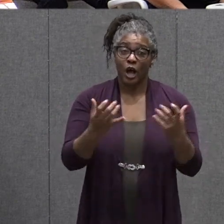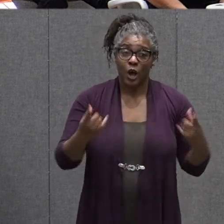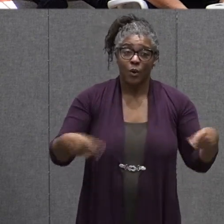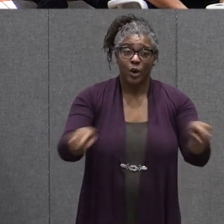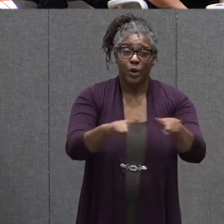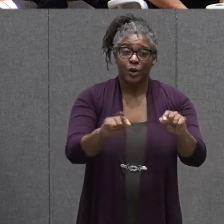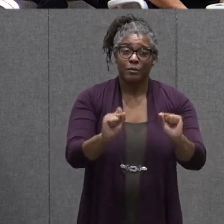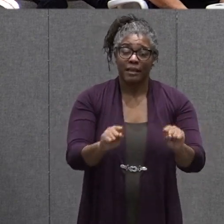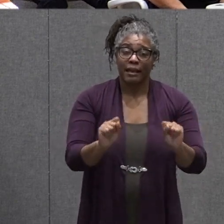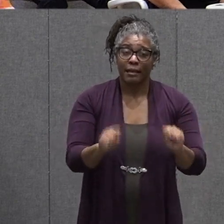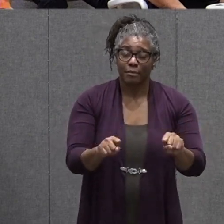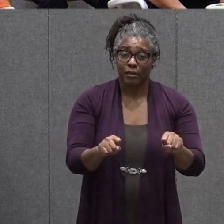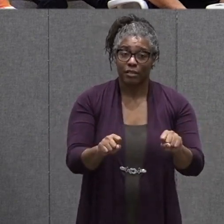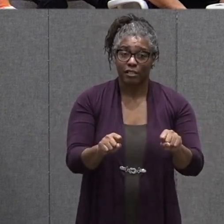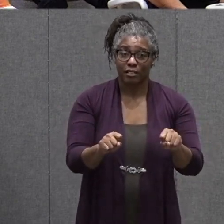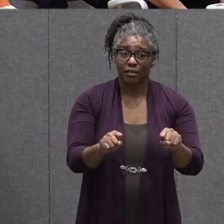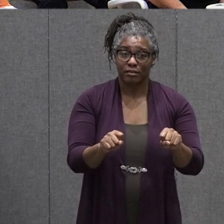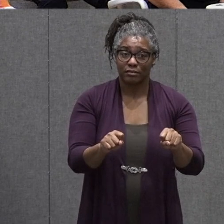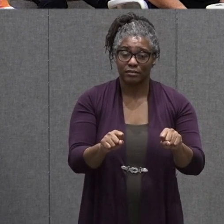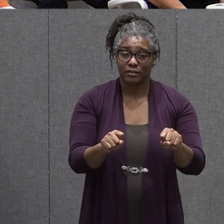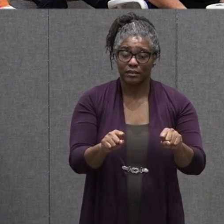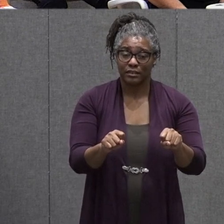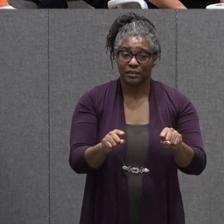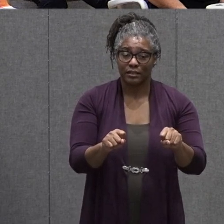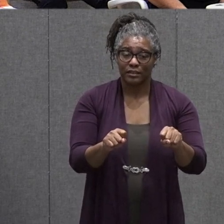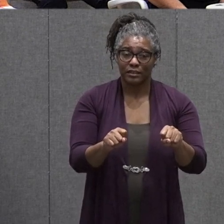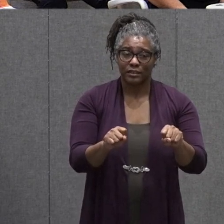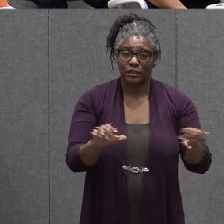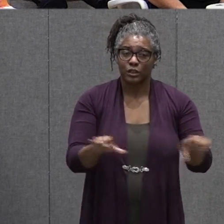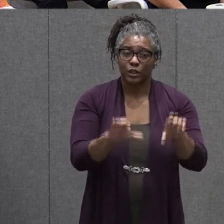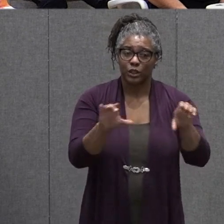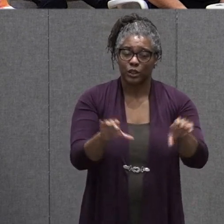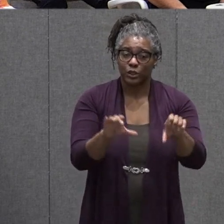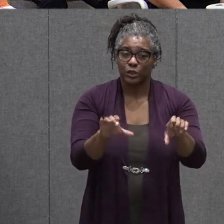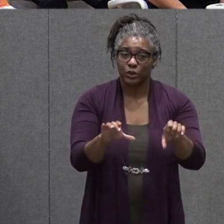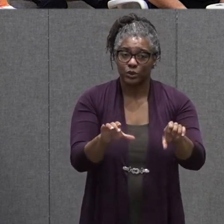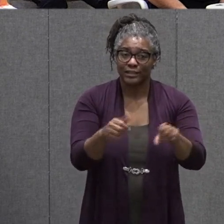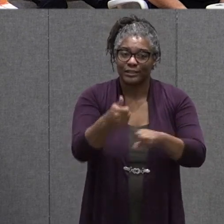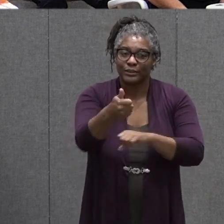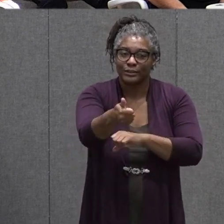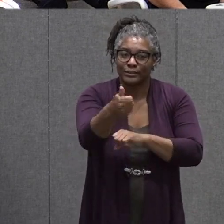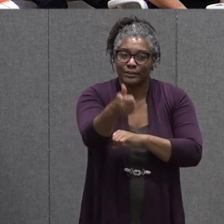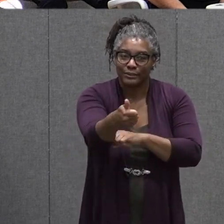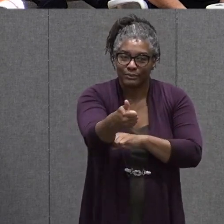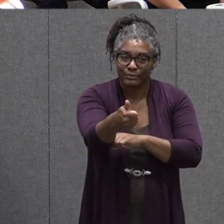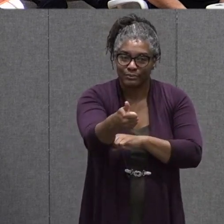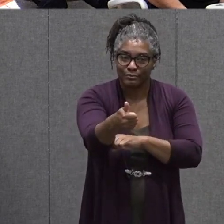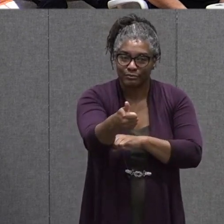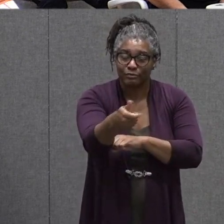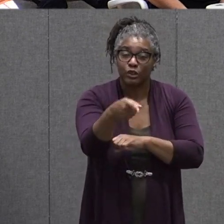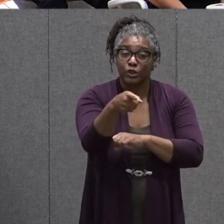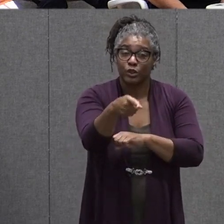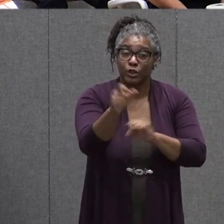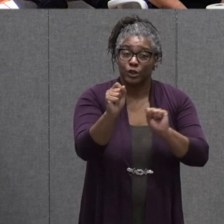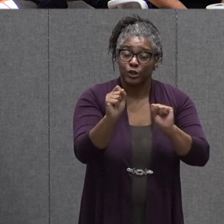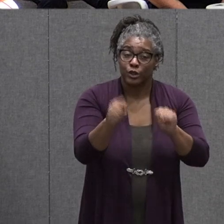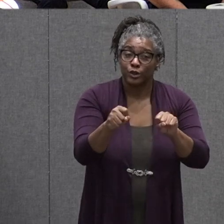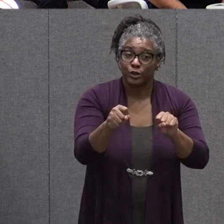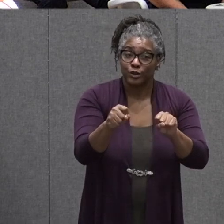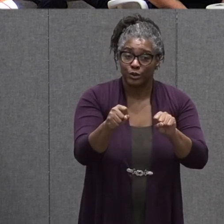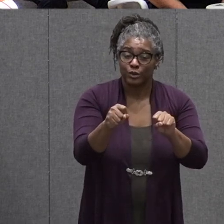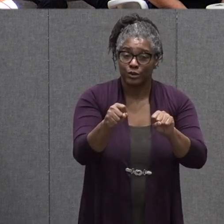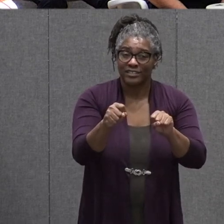recreate this. You can do this by yourself. You can make a drum circle and you can get all of your